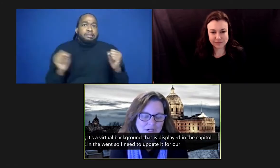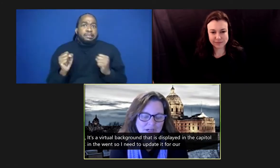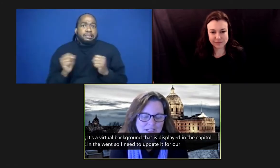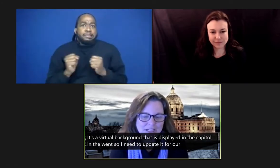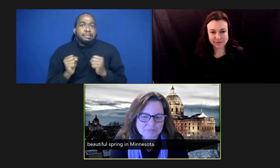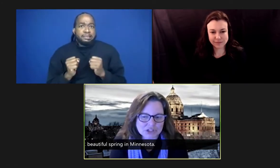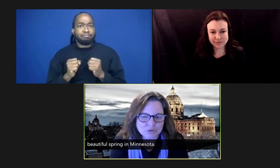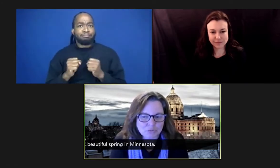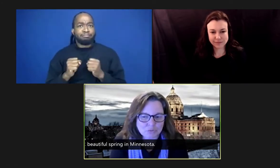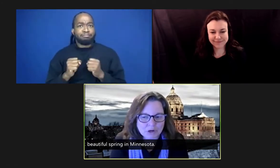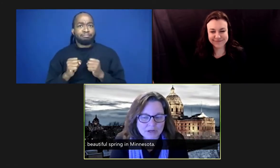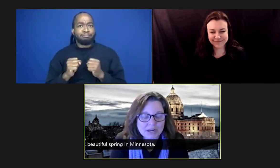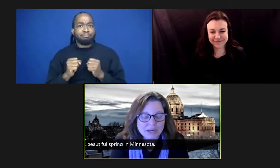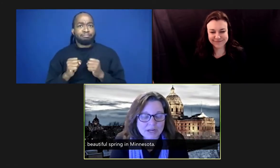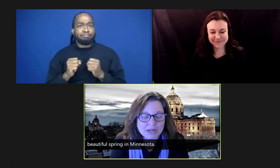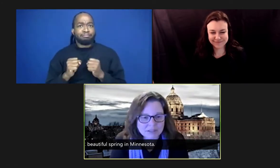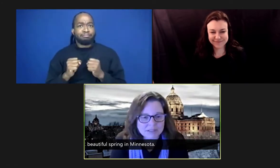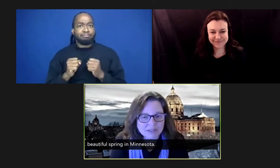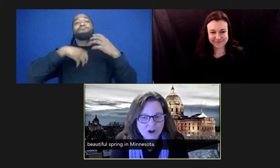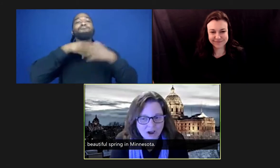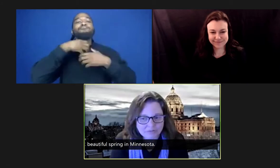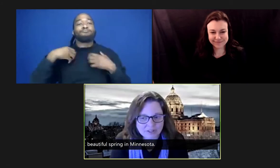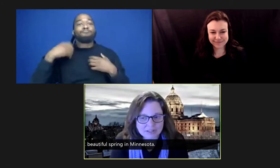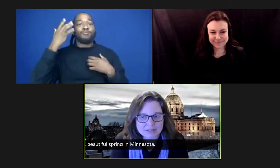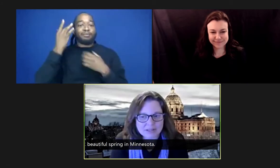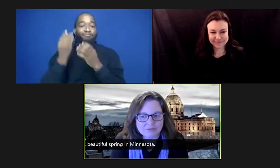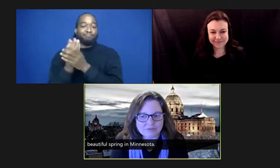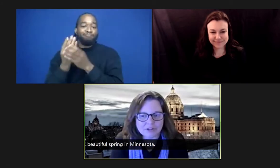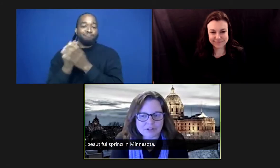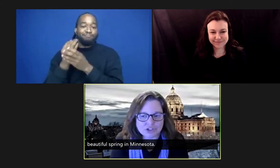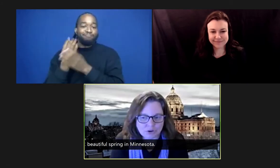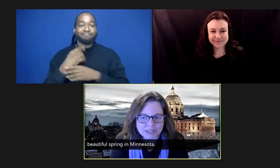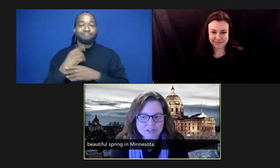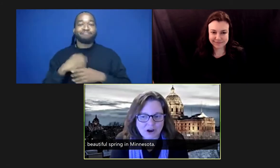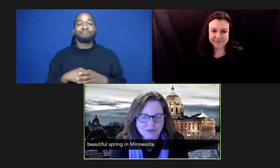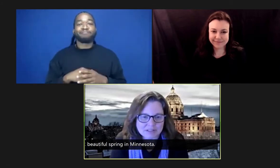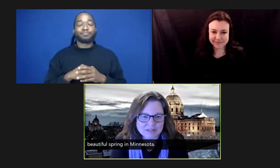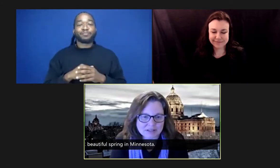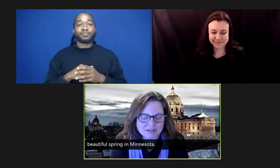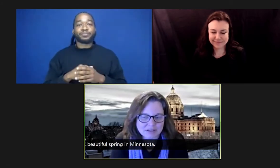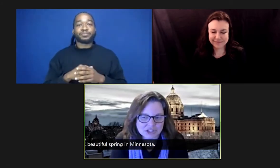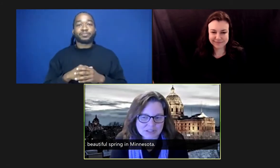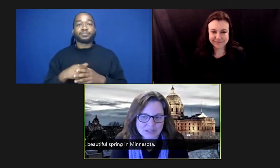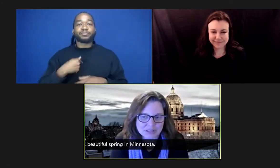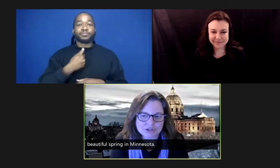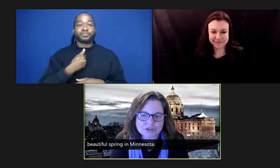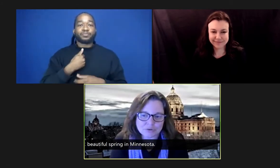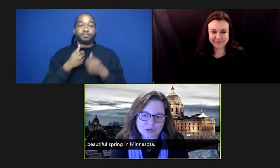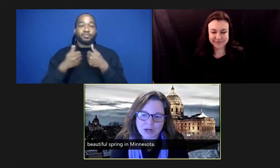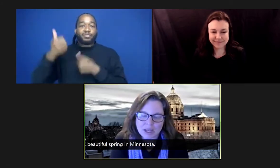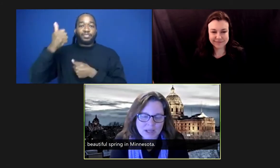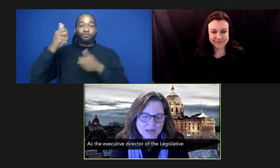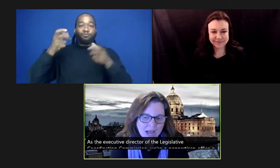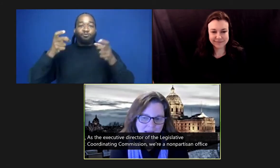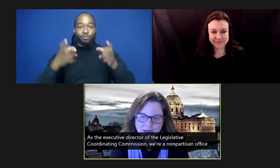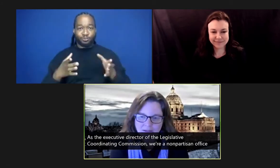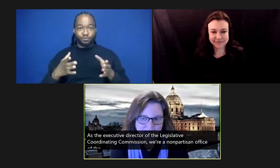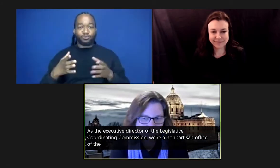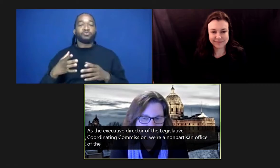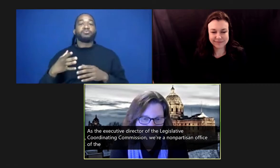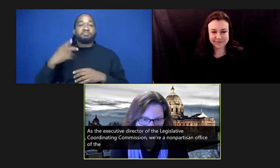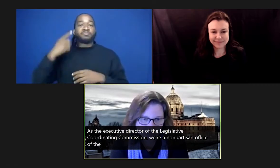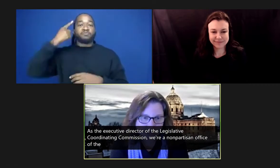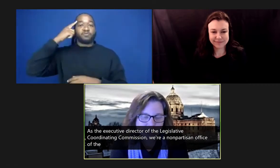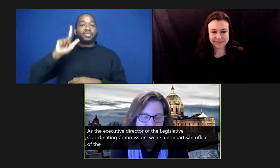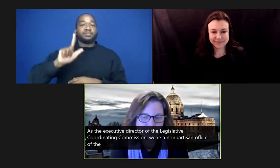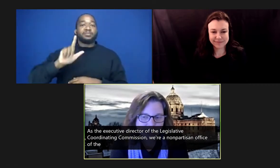Legislative Coordinating Commission, we're a nonpartisan office of the joint offices of the legislature. So we're not